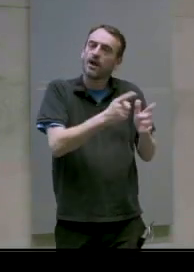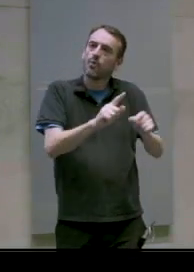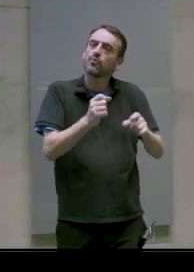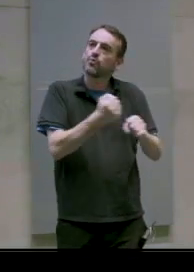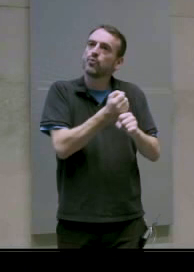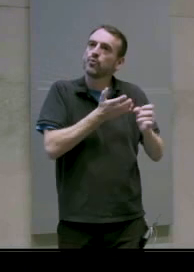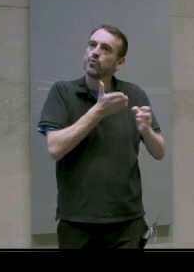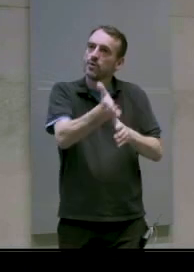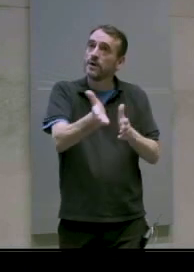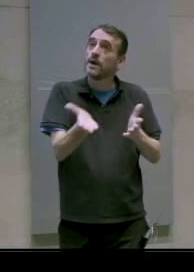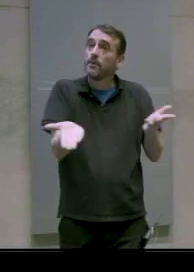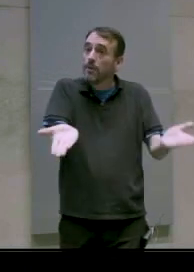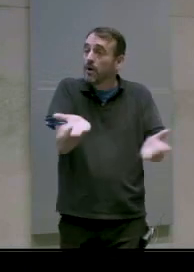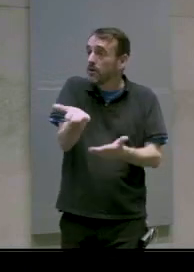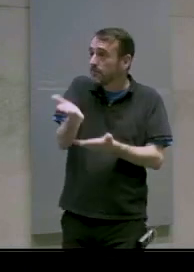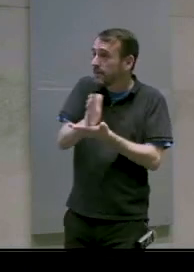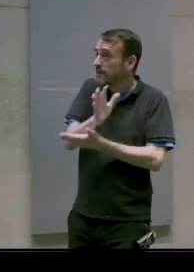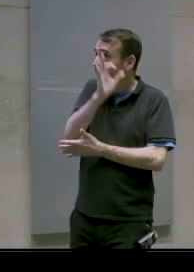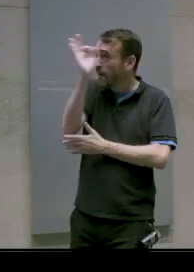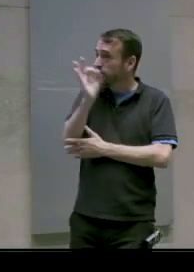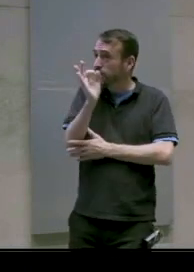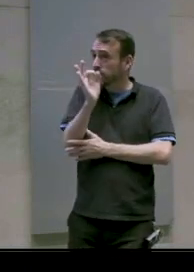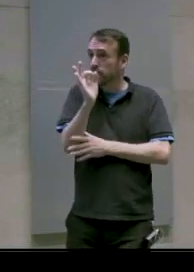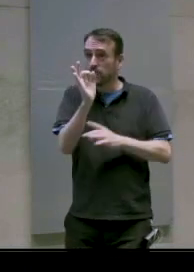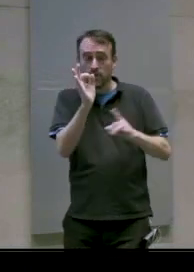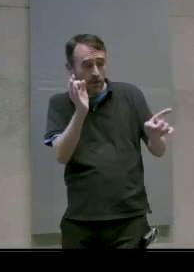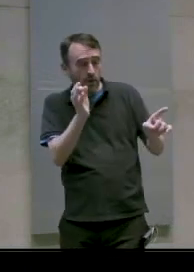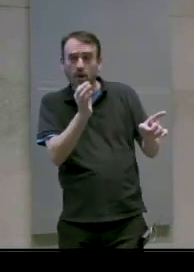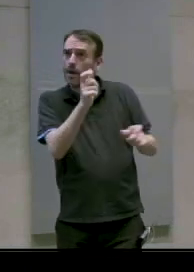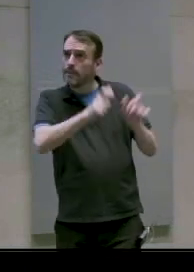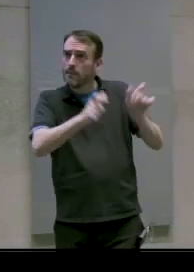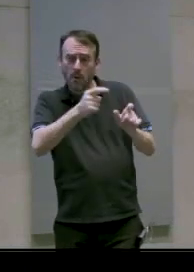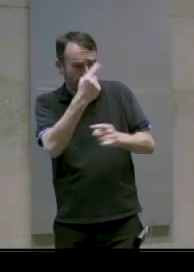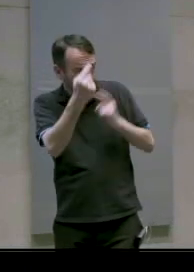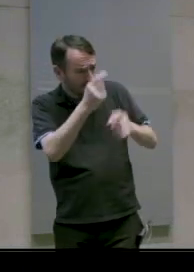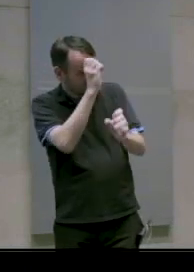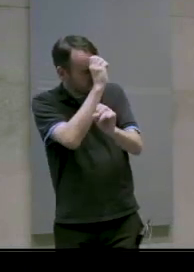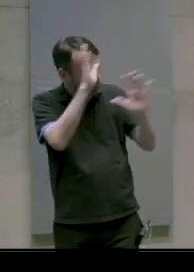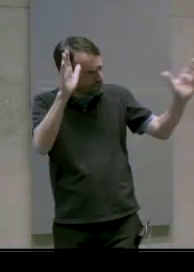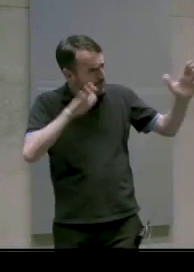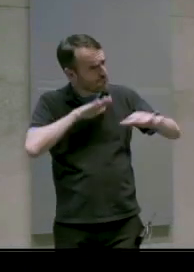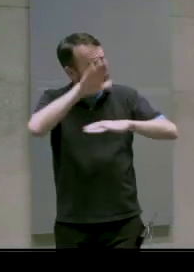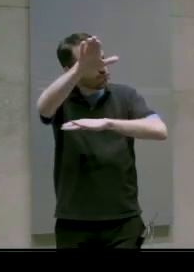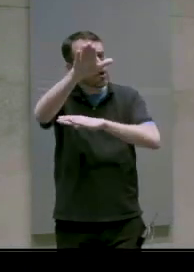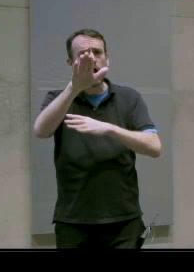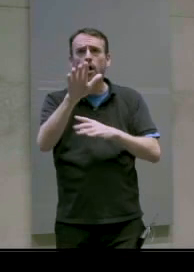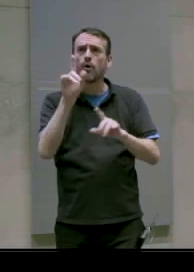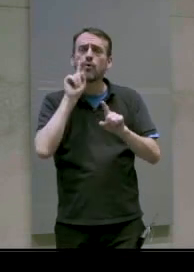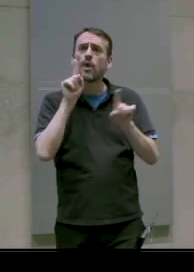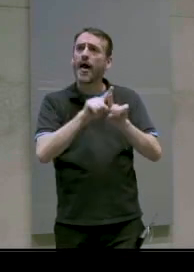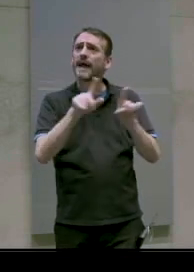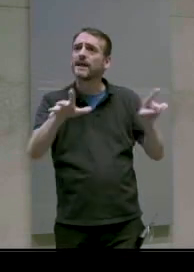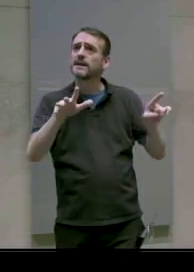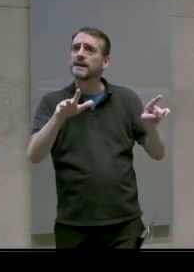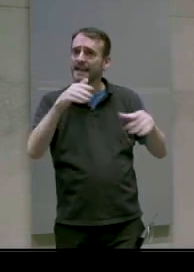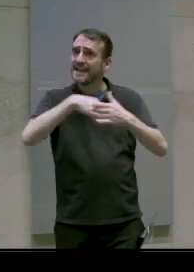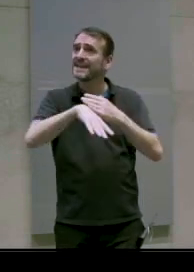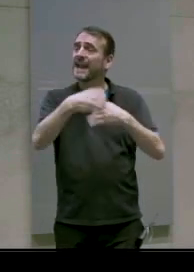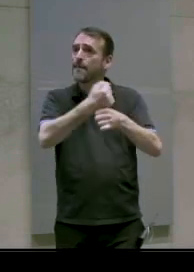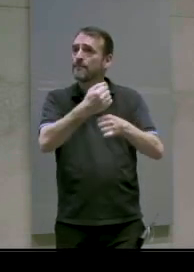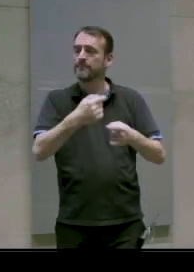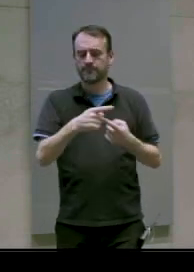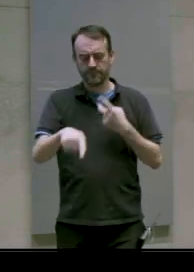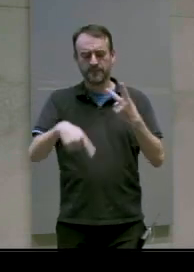question, we could ask, what future can people imagine for themselves through your game? Our second suggestion is to